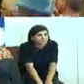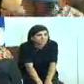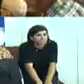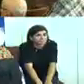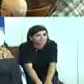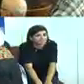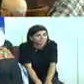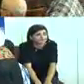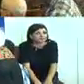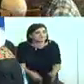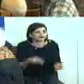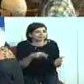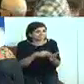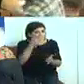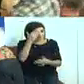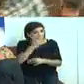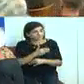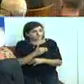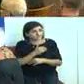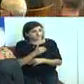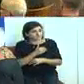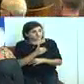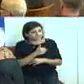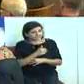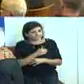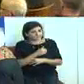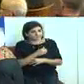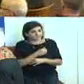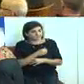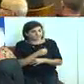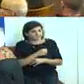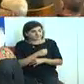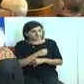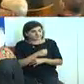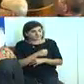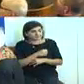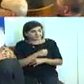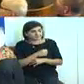Just stand in front, it's all good. We're not trying to just.